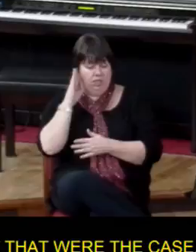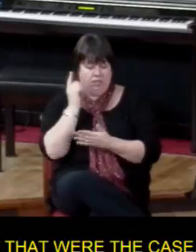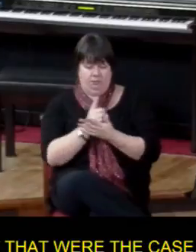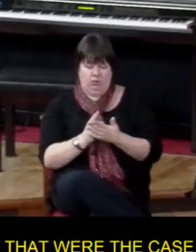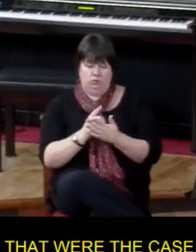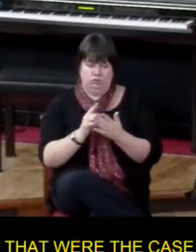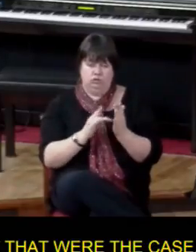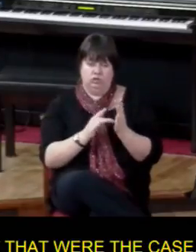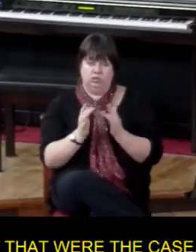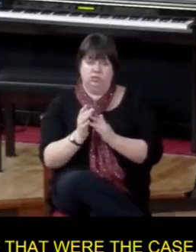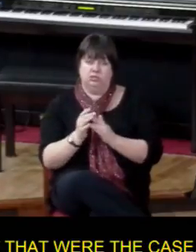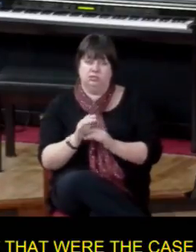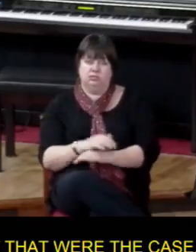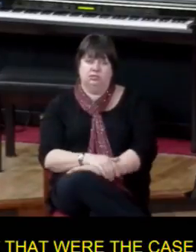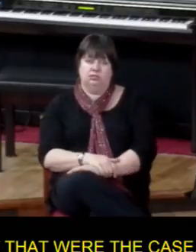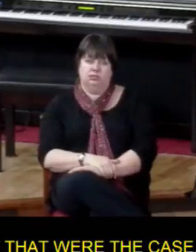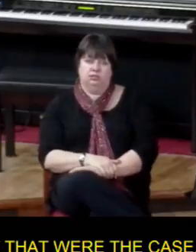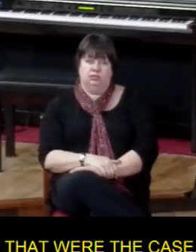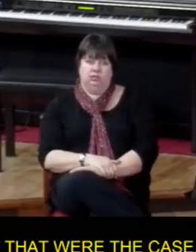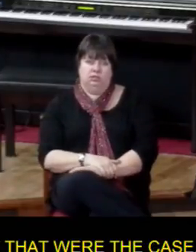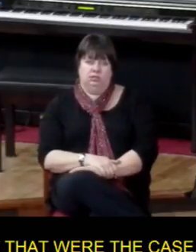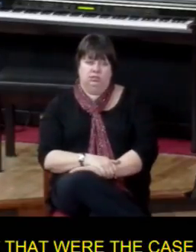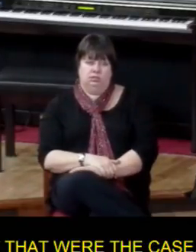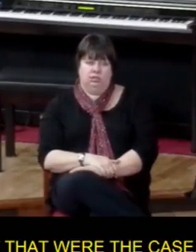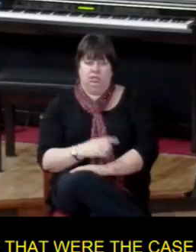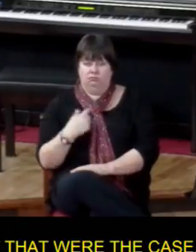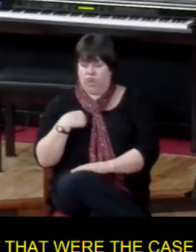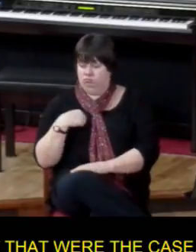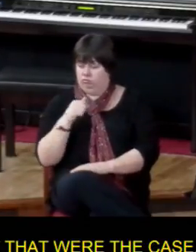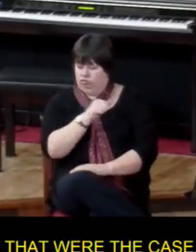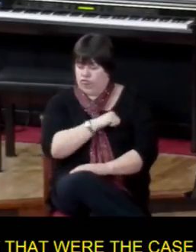friends about their own faith.